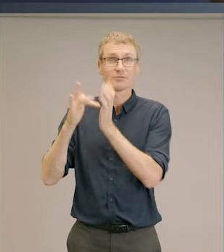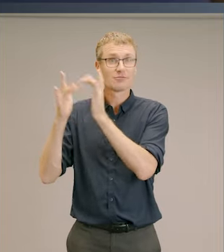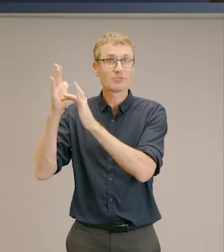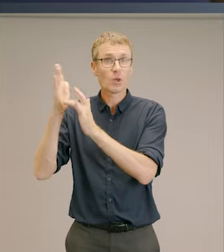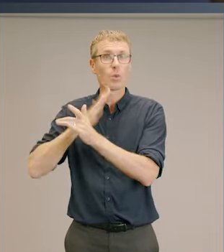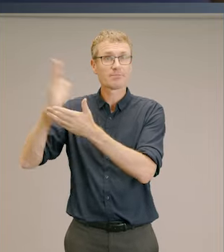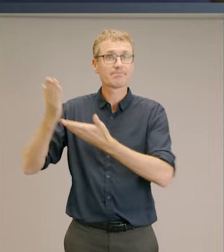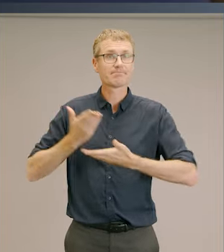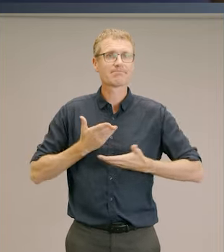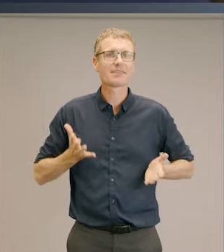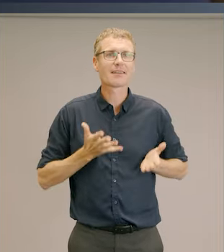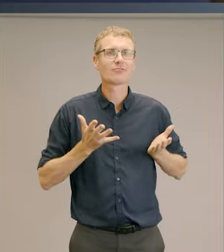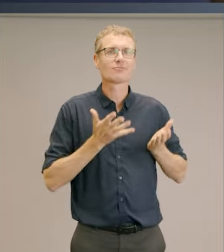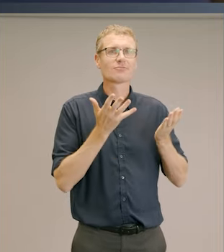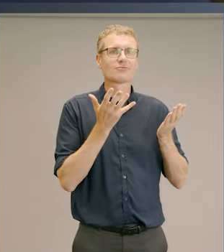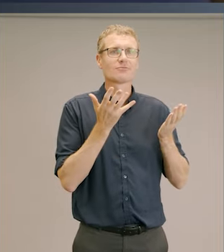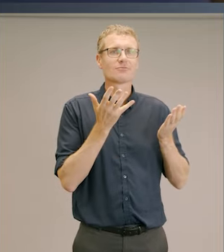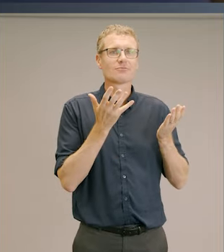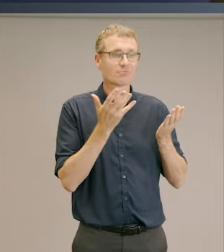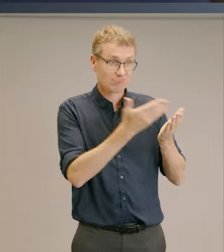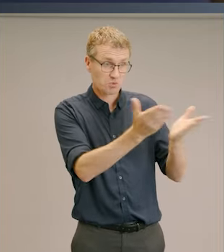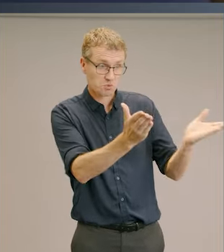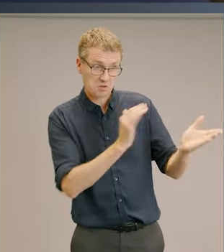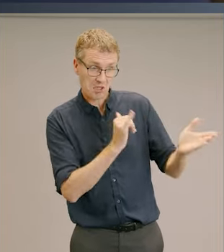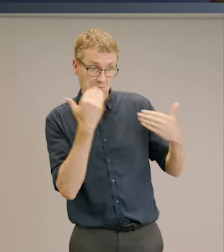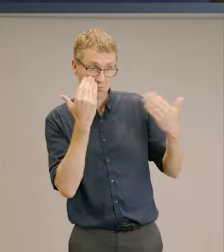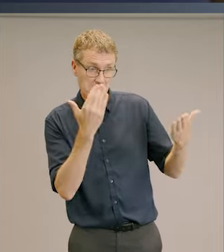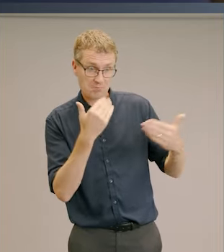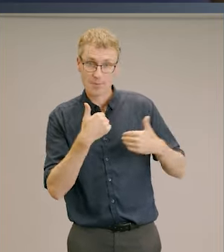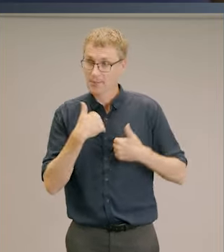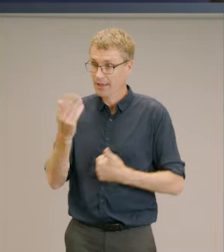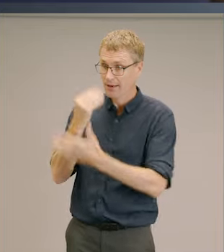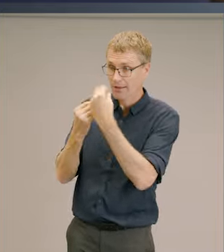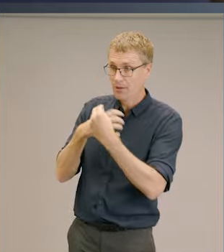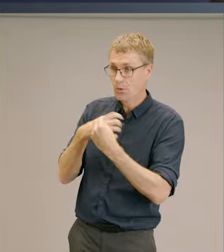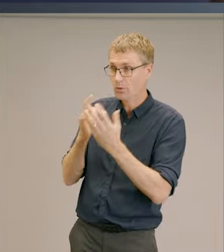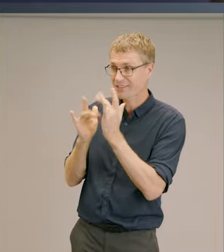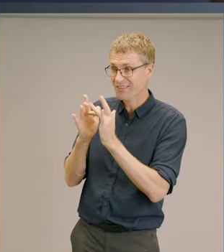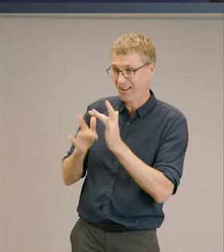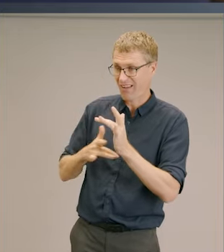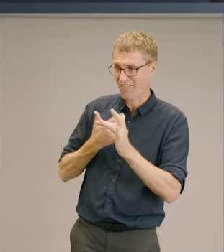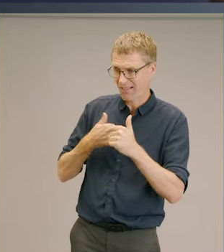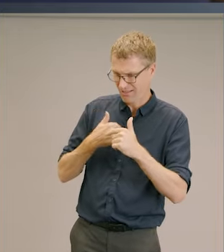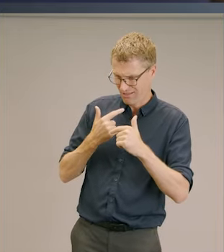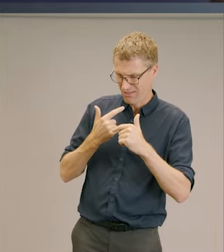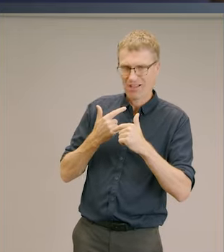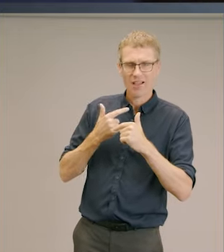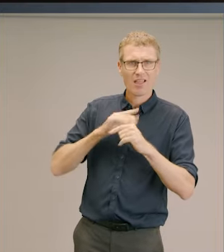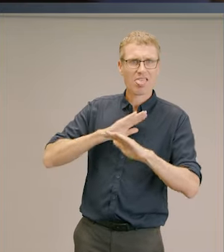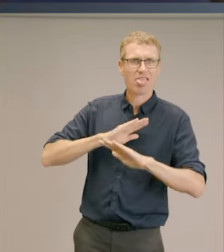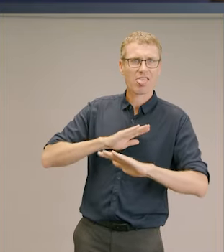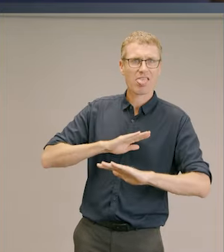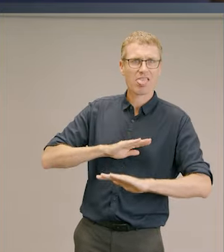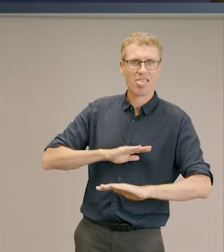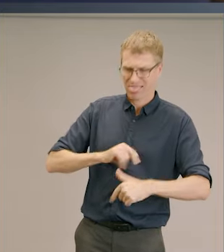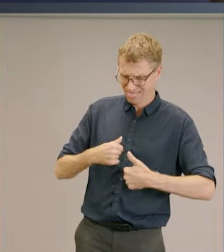bring encouragement. And I don't know about you, but the more that I get to know Jesus, the more inadequate